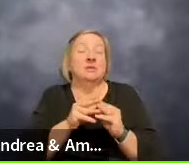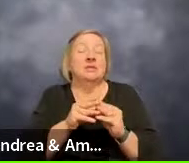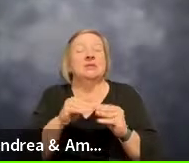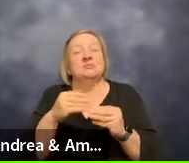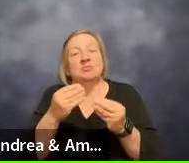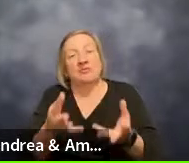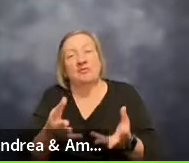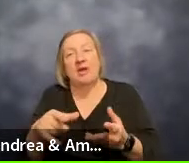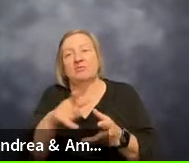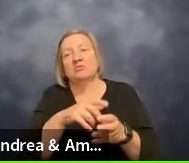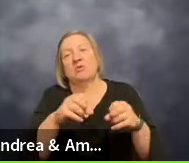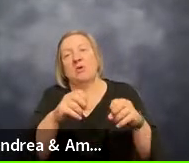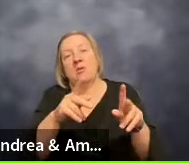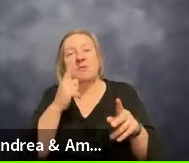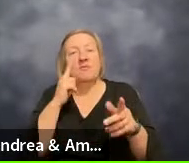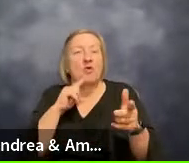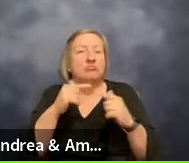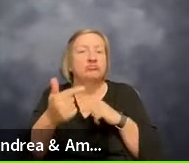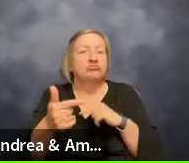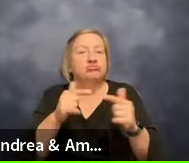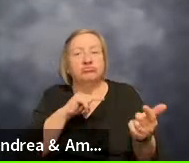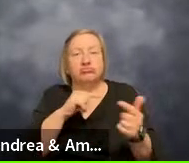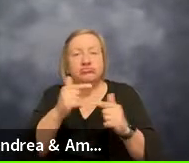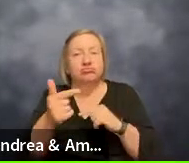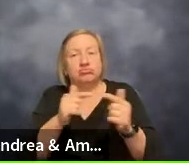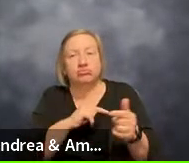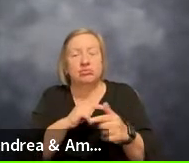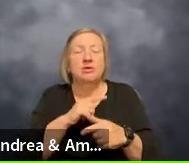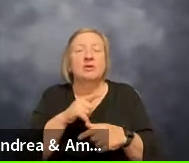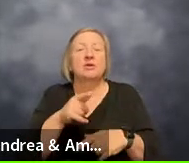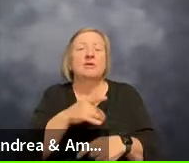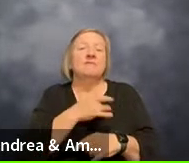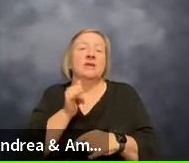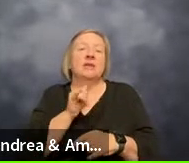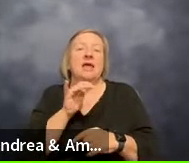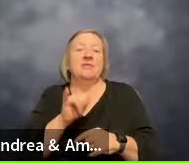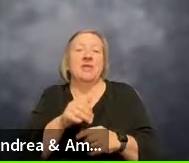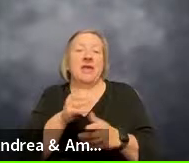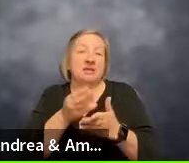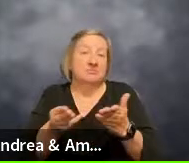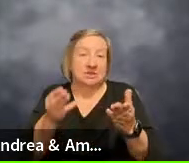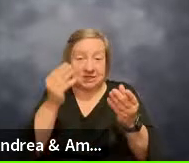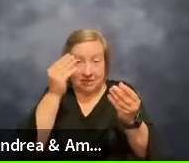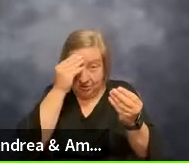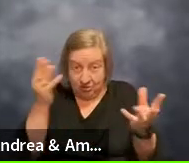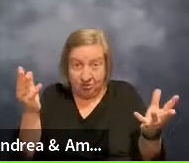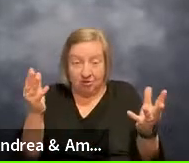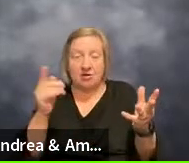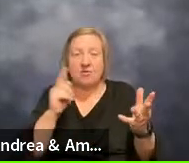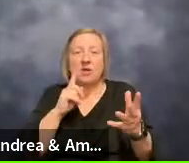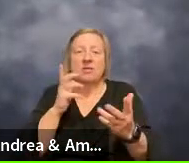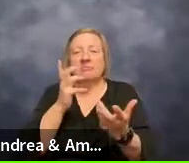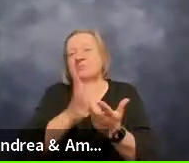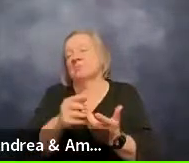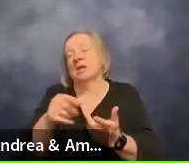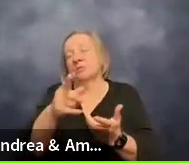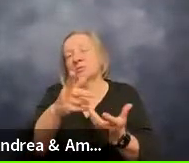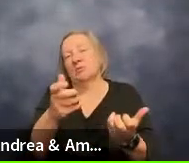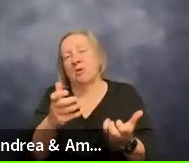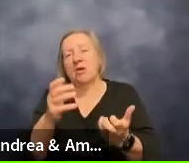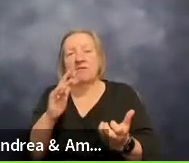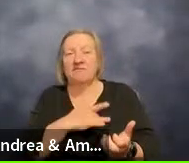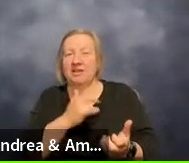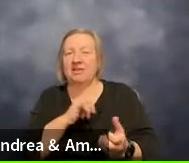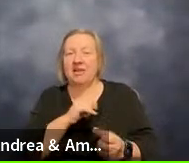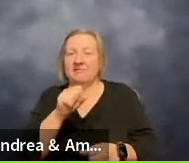provide the opportunity for two-way dialogue, and that you feel like the material is really what you're looking for, which it feels like it is.